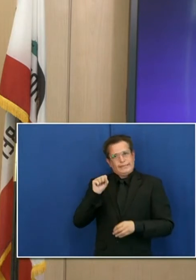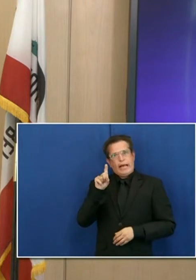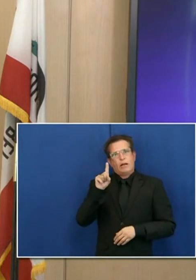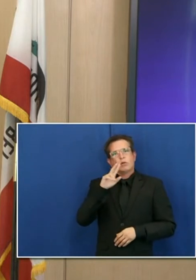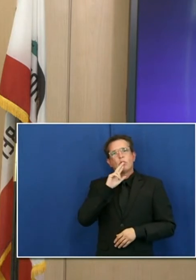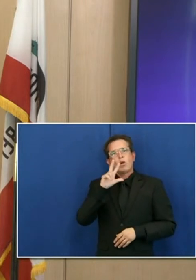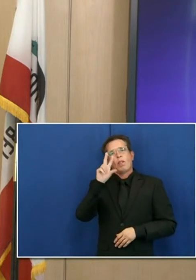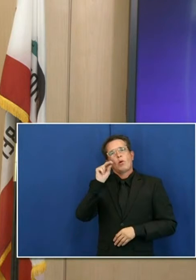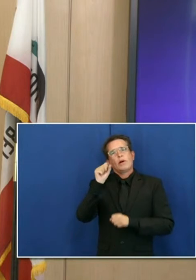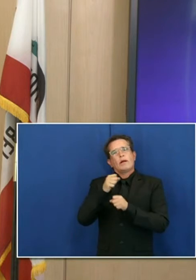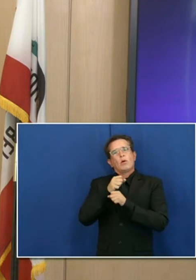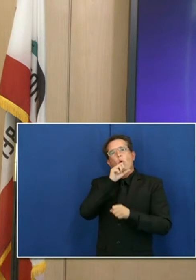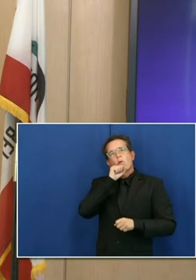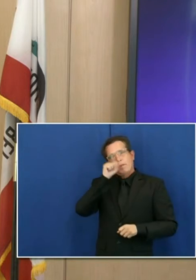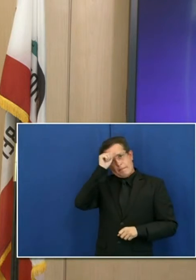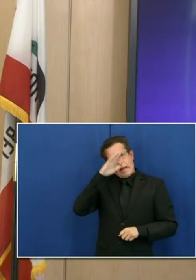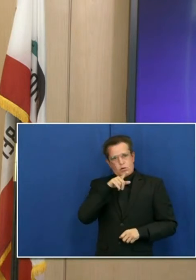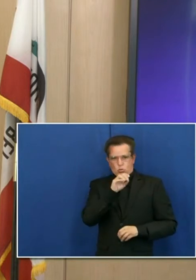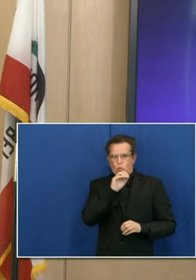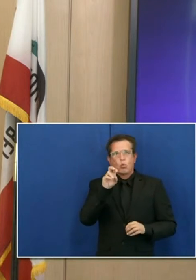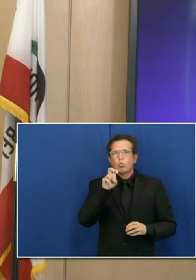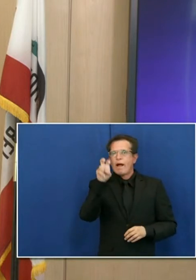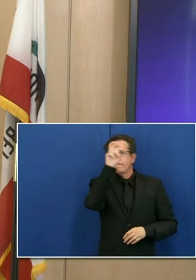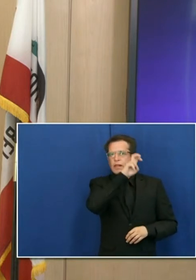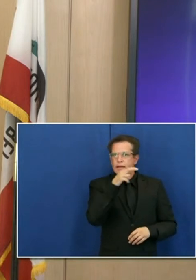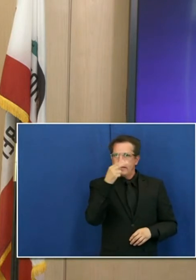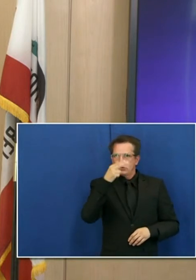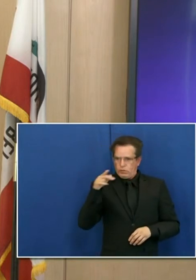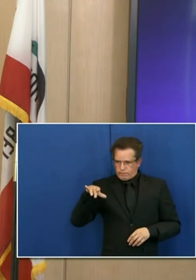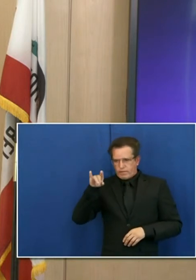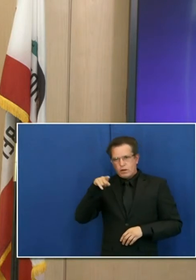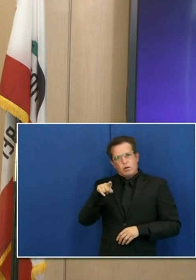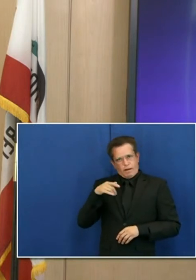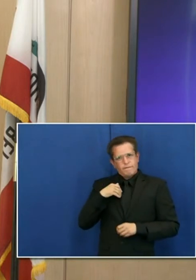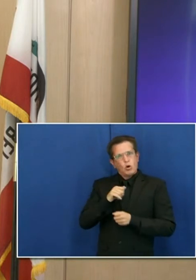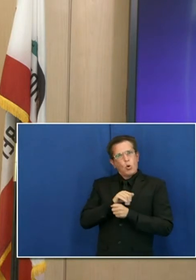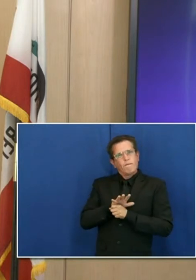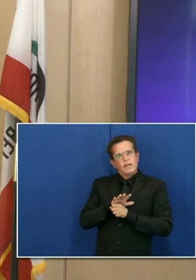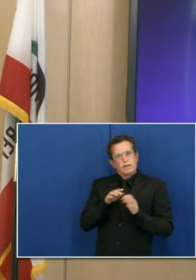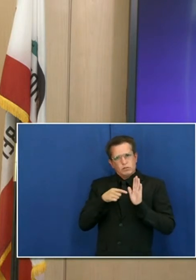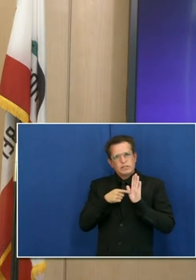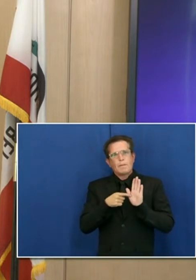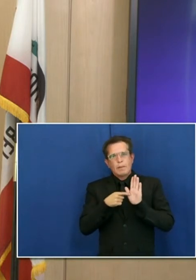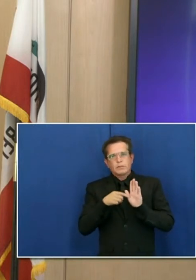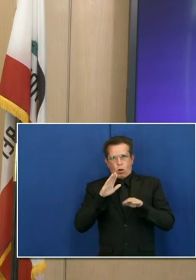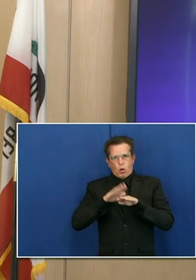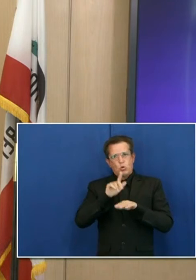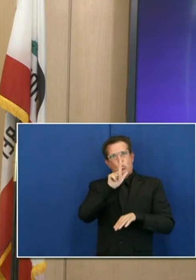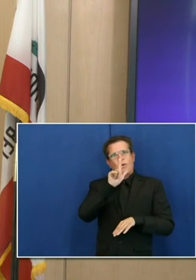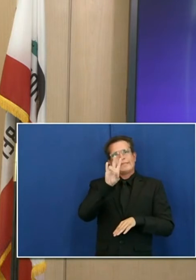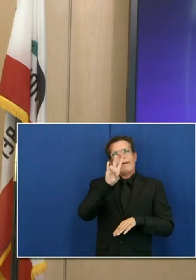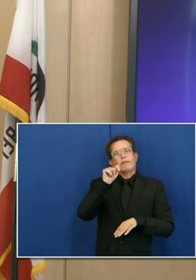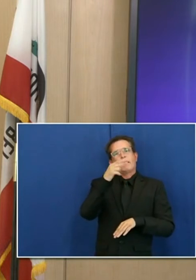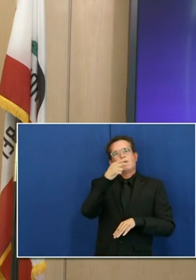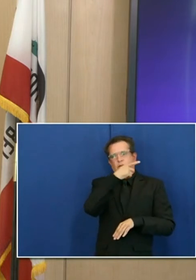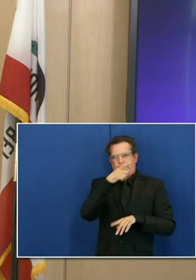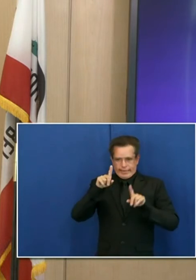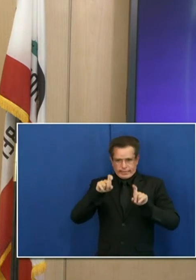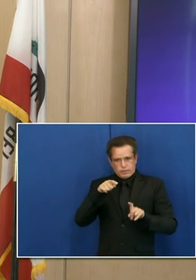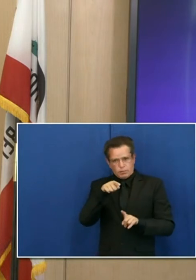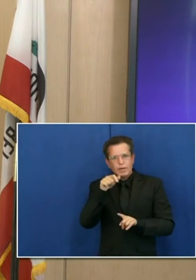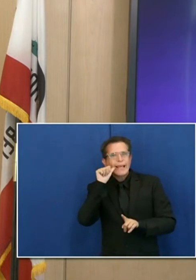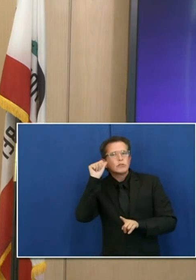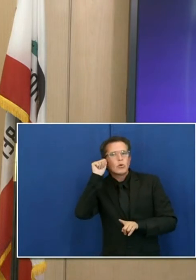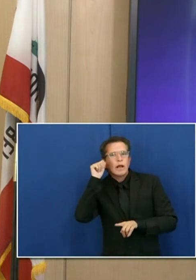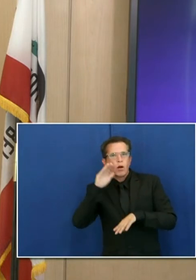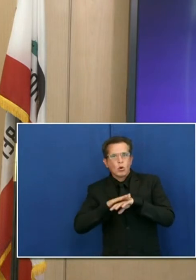30-year-old man with no travel history started developing COVID-related symptoms on the 27th. He was tested yesterday on